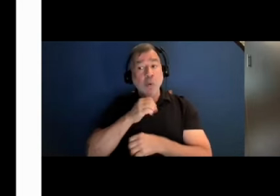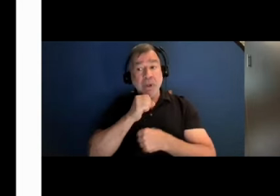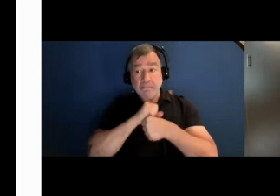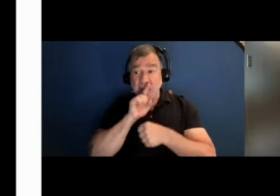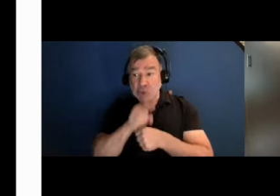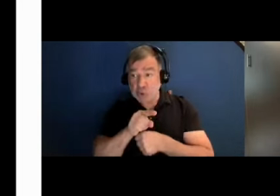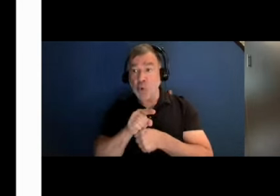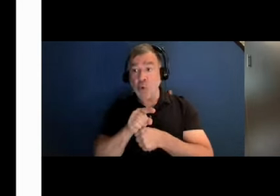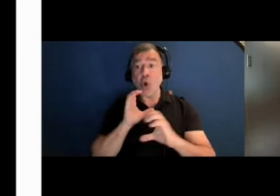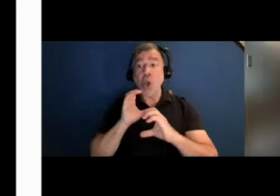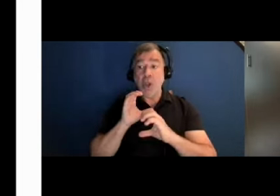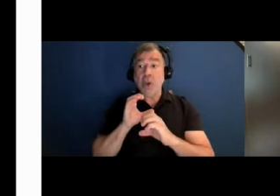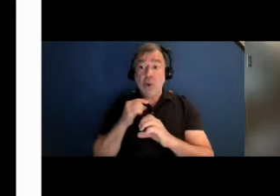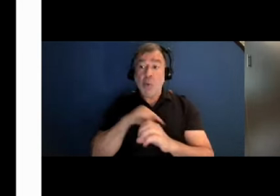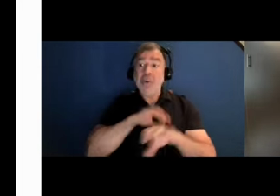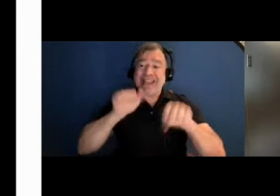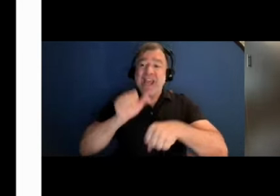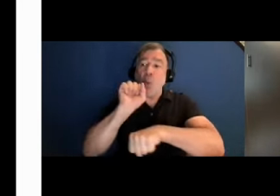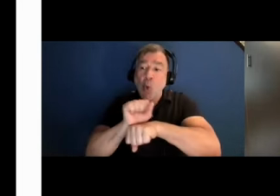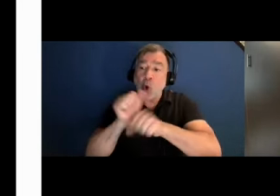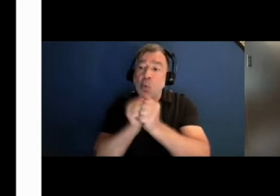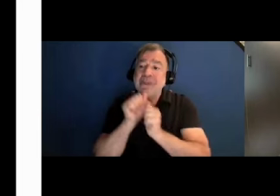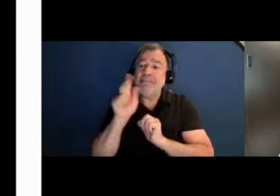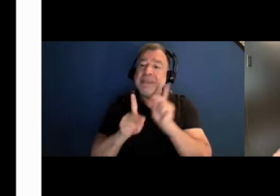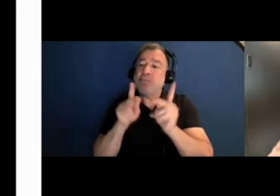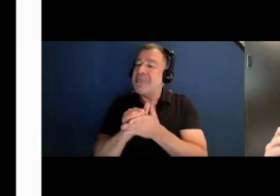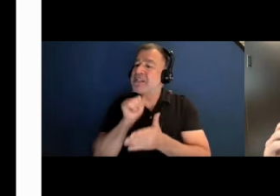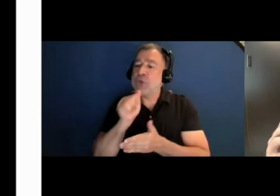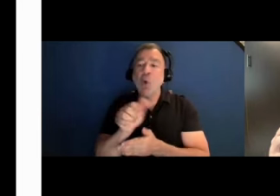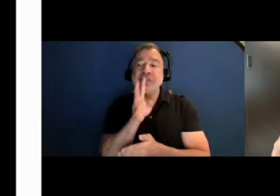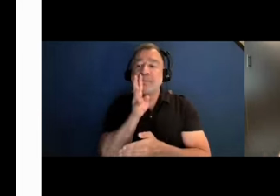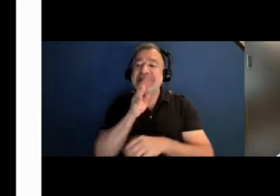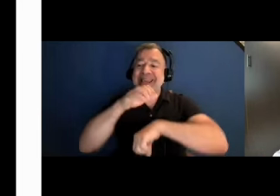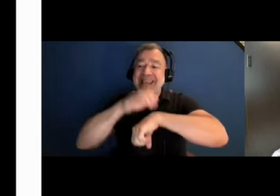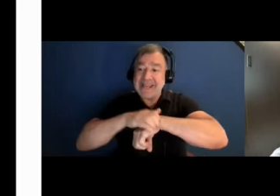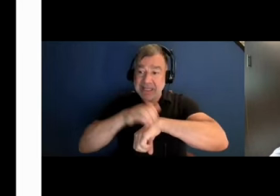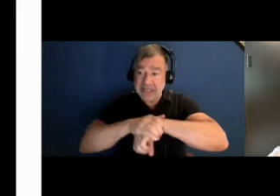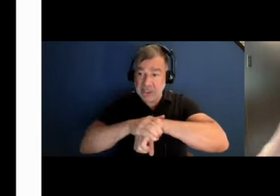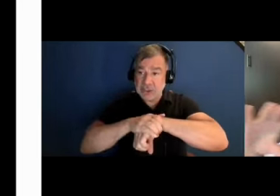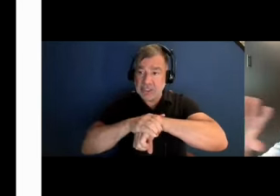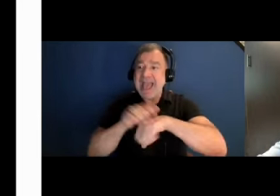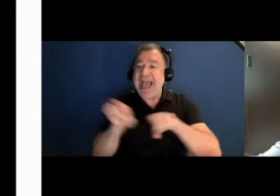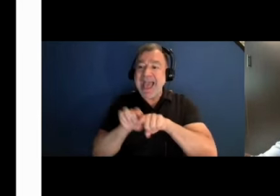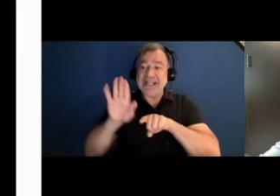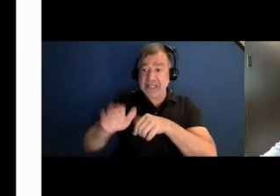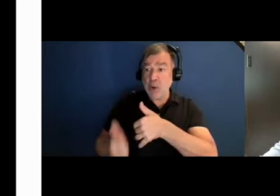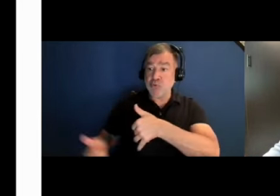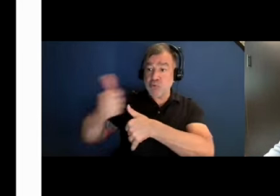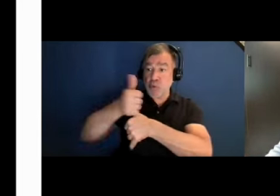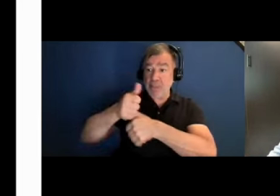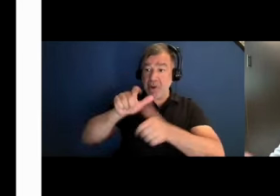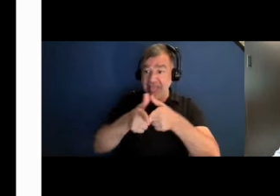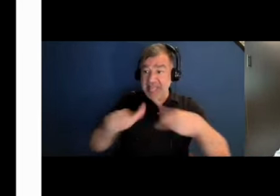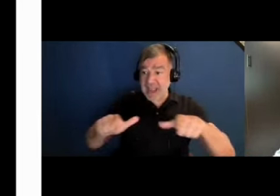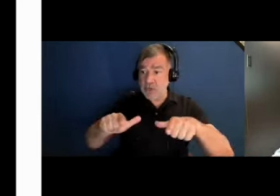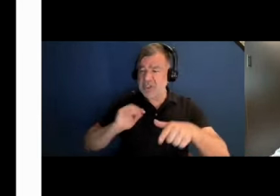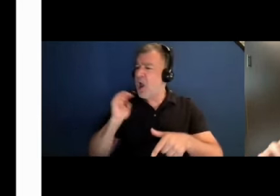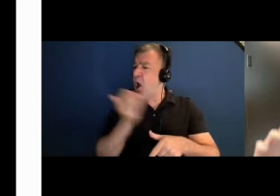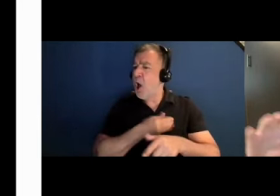not speak English as their primary language. So we have translated our entire enrollment